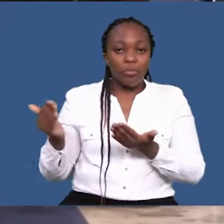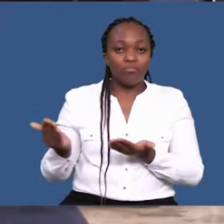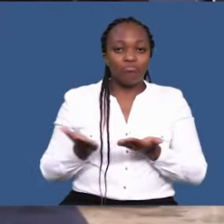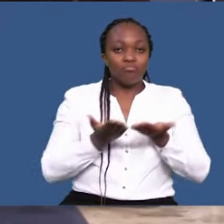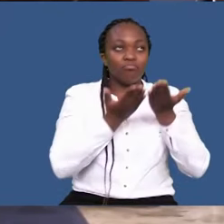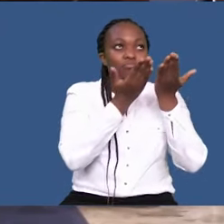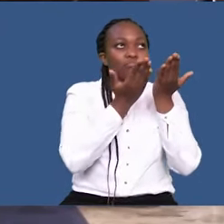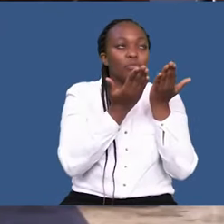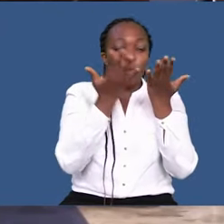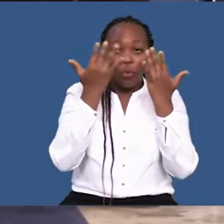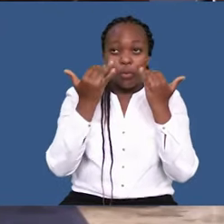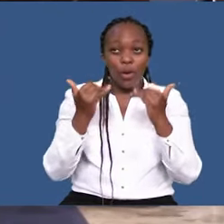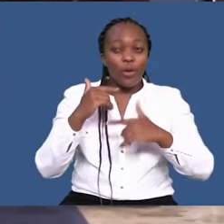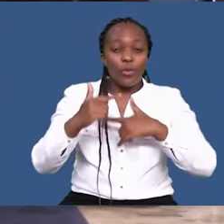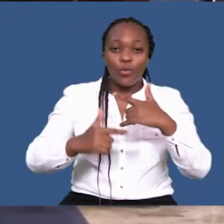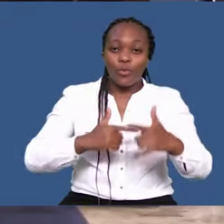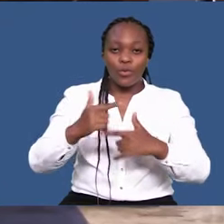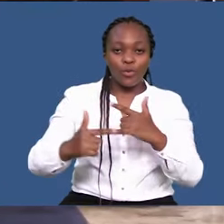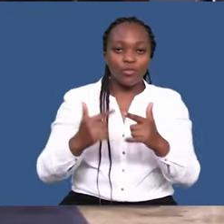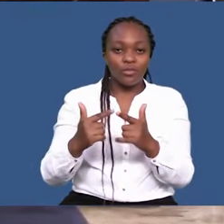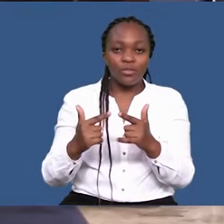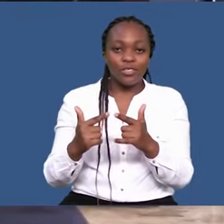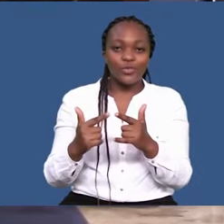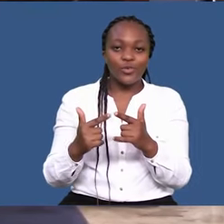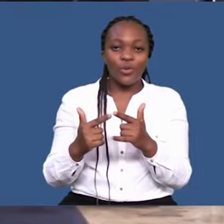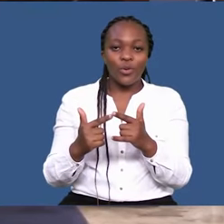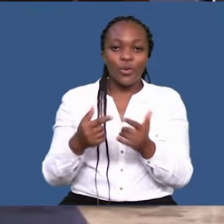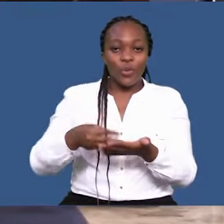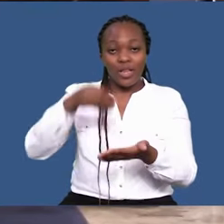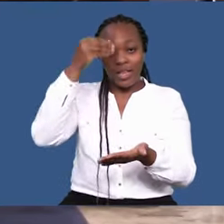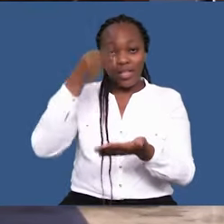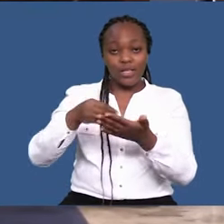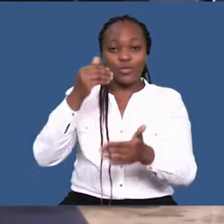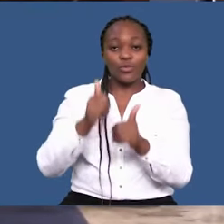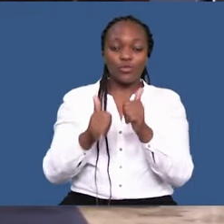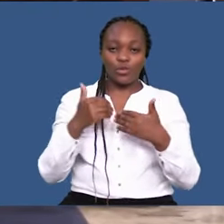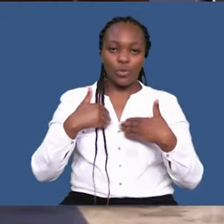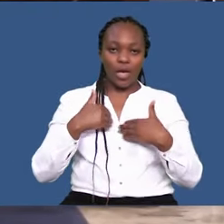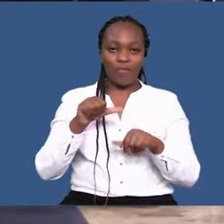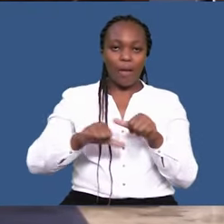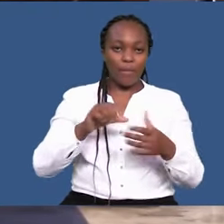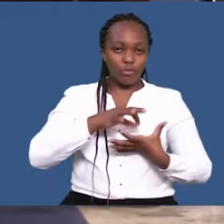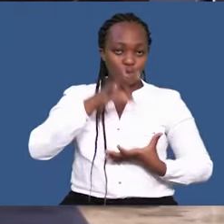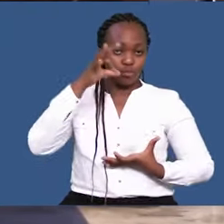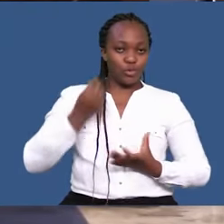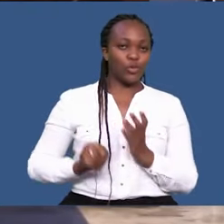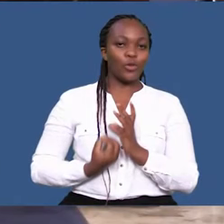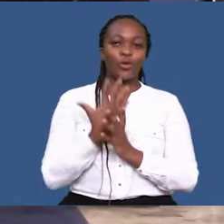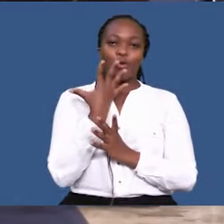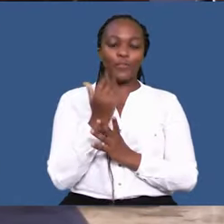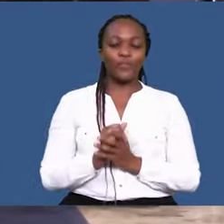can continue with our series on spiritual growth. And our topic for this